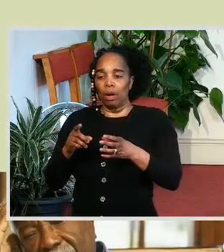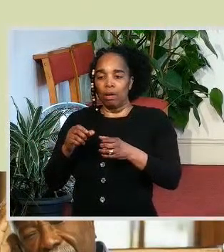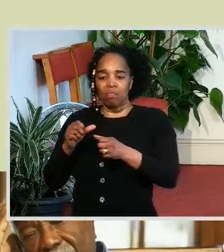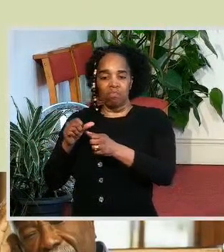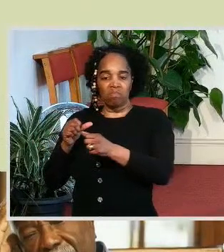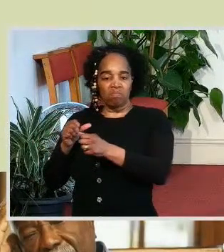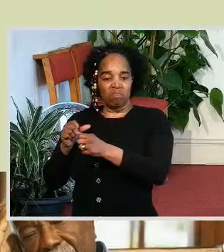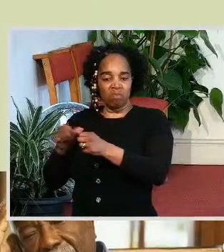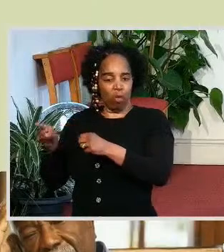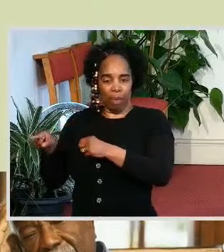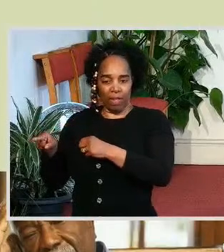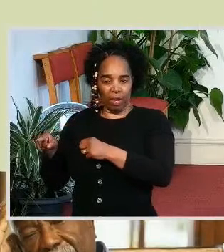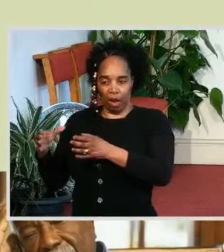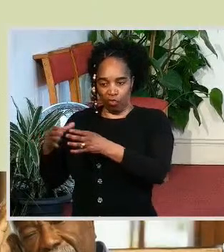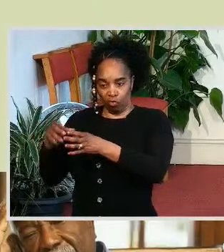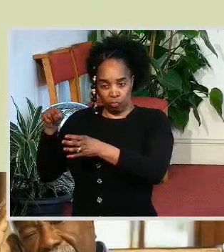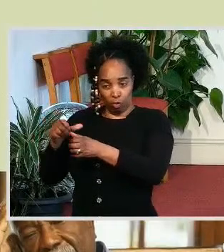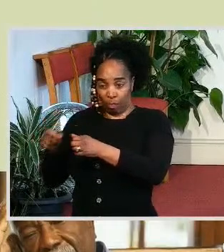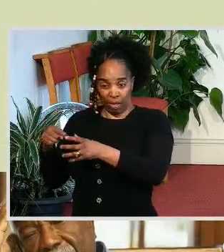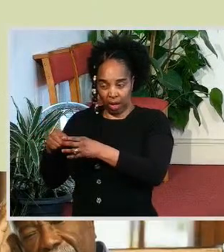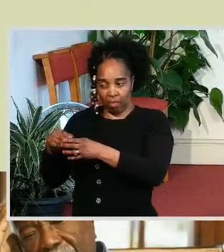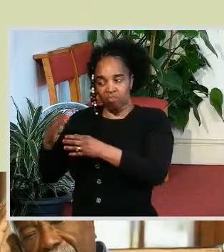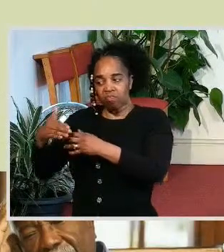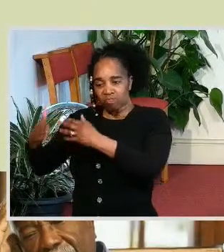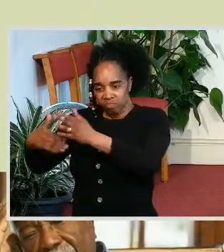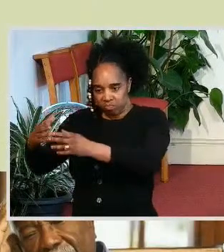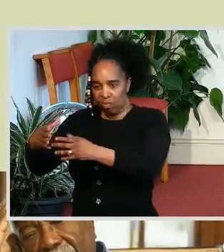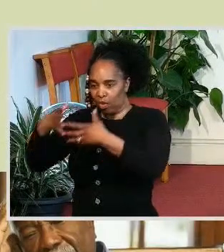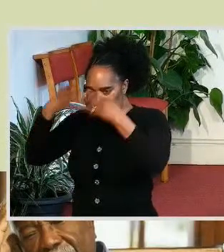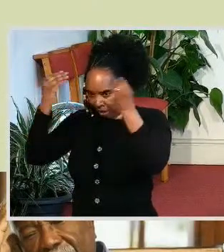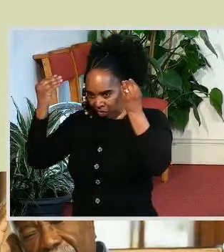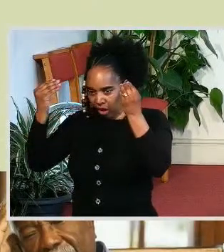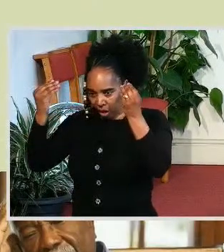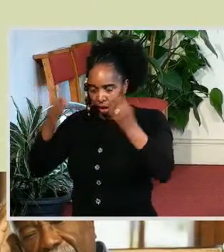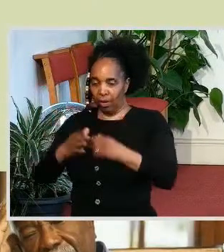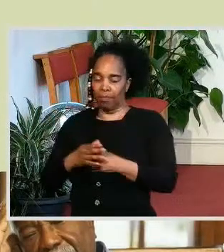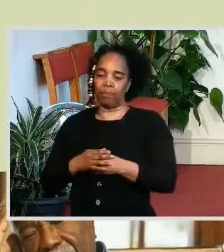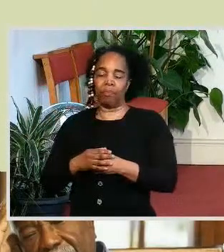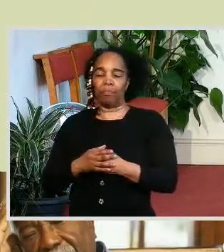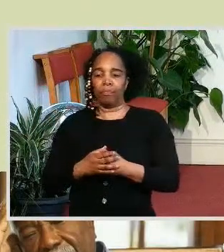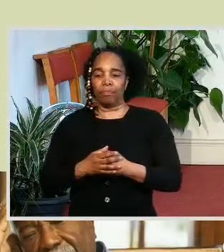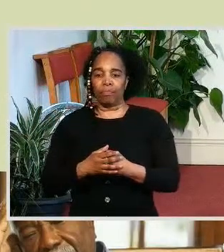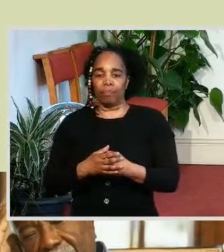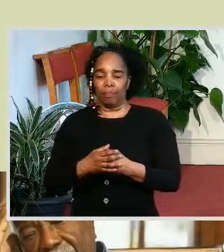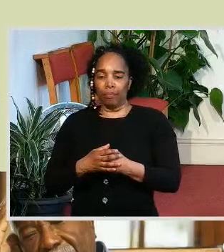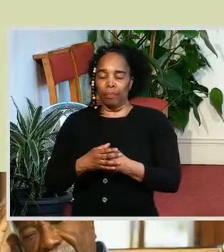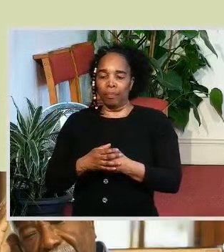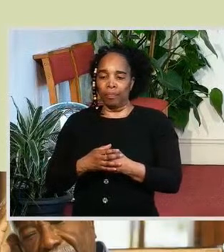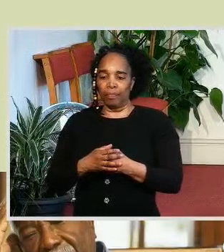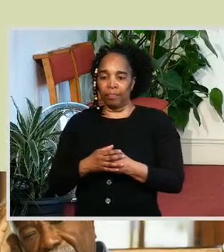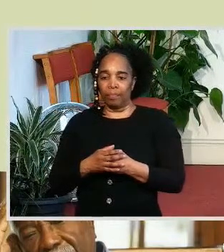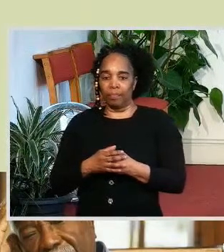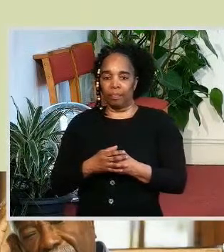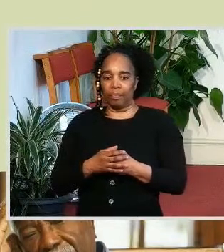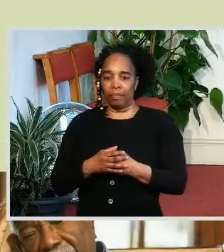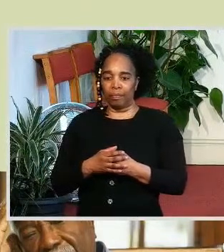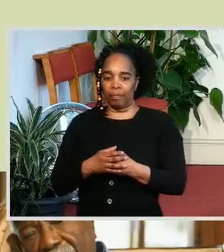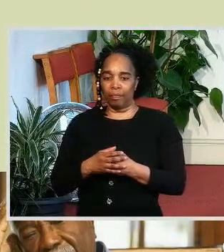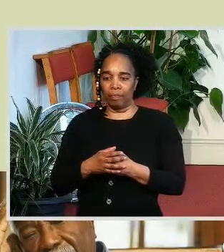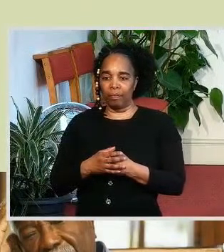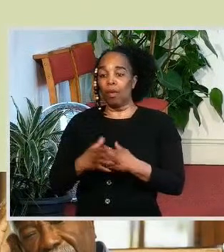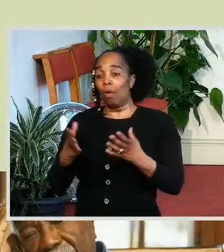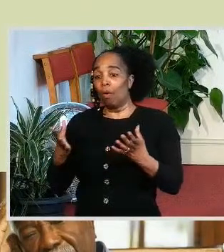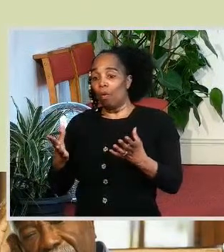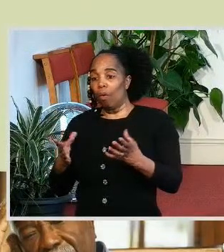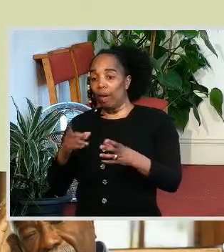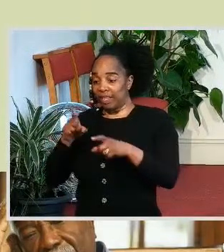develop Alzheimer's dementia later on. And others in that group as well will just stay at that, what we call